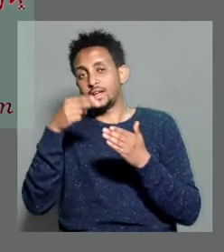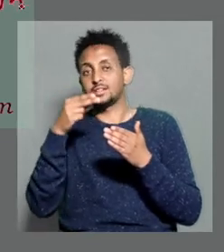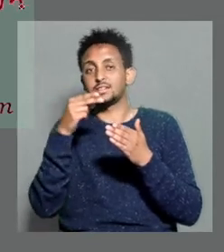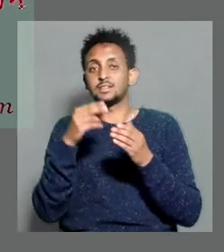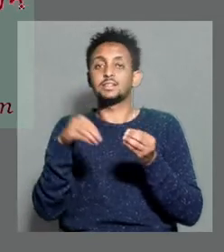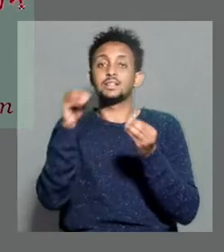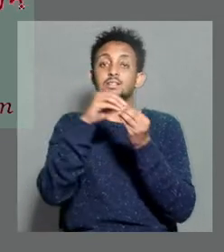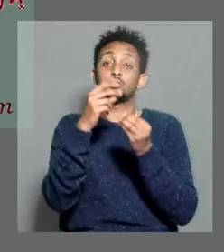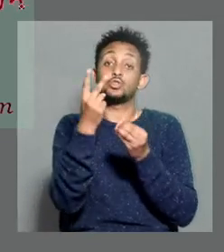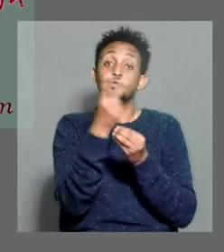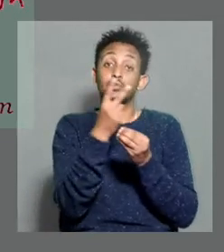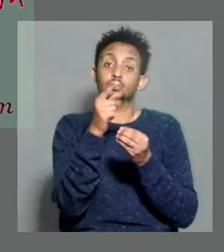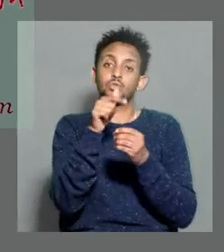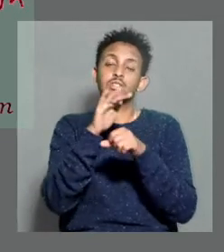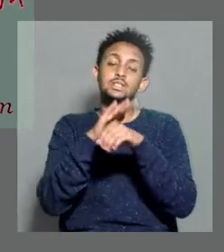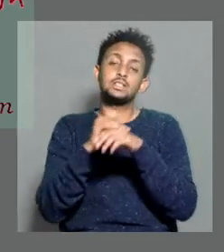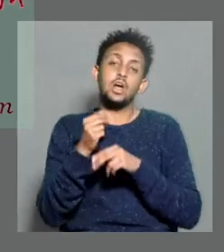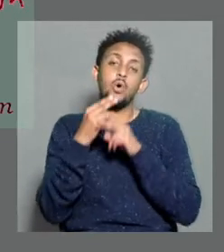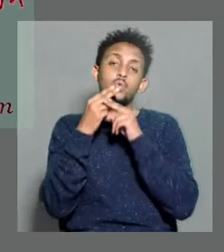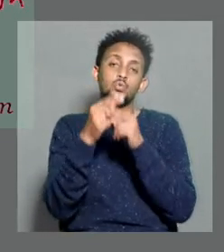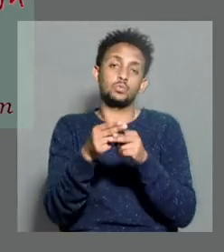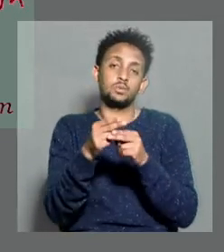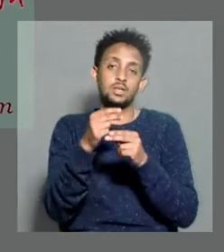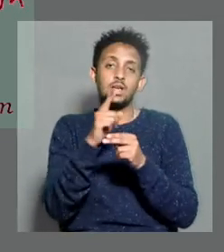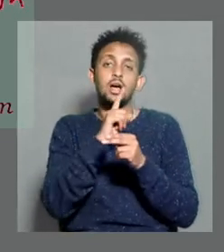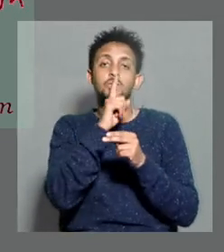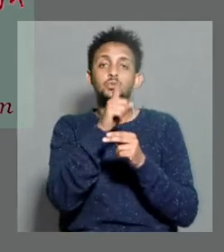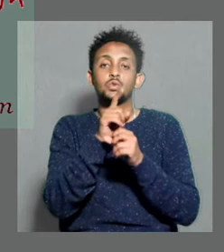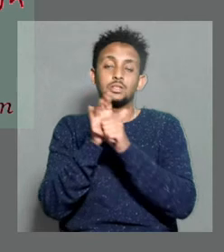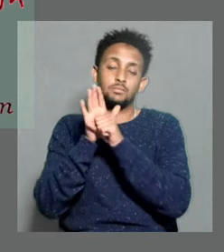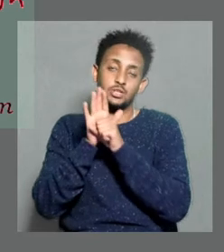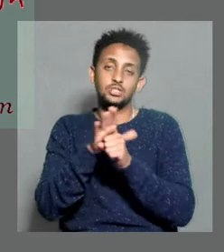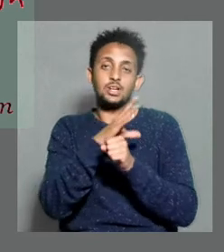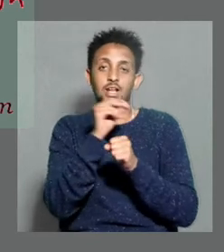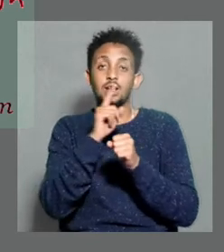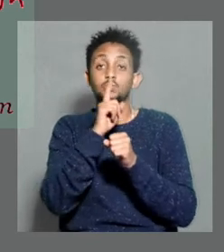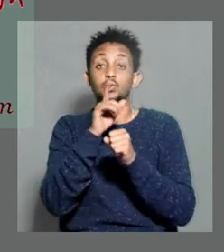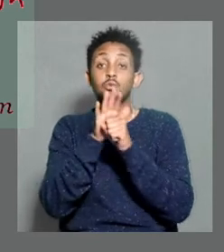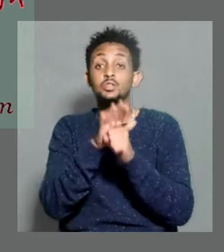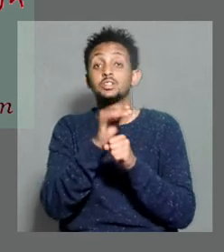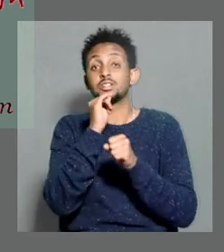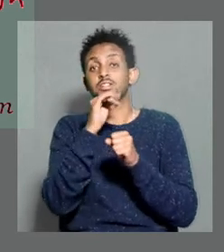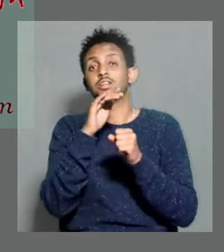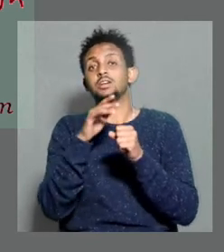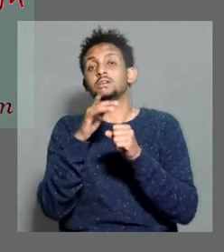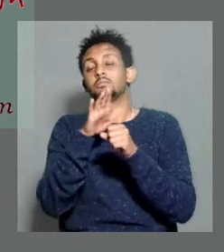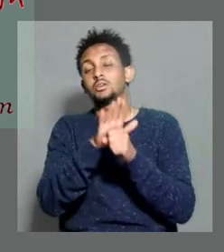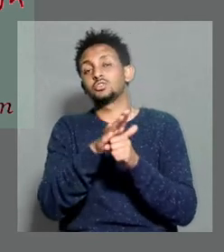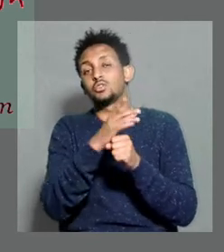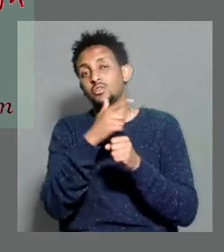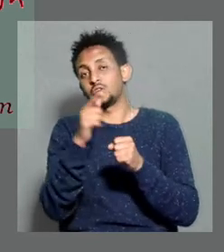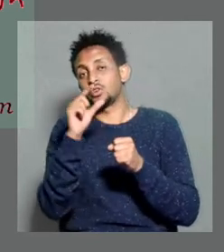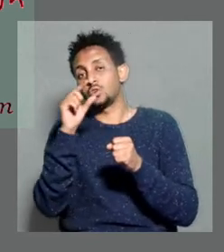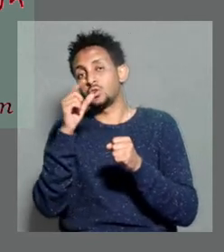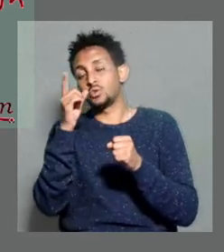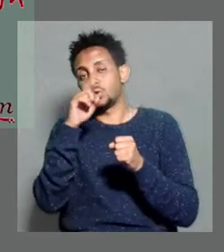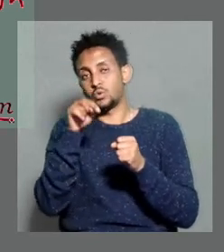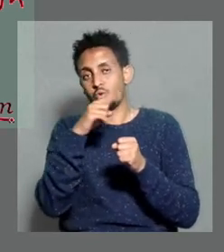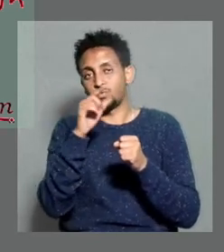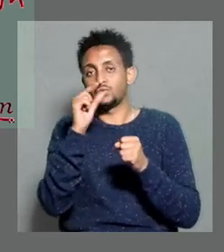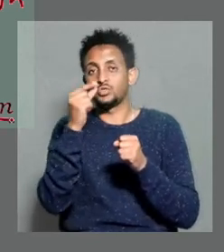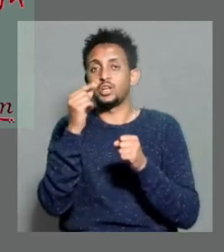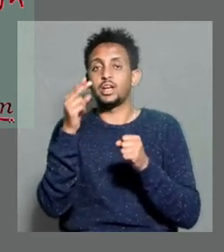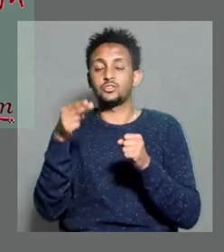The summation of these two is known to be absolute pressure. And absolute pressure is pressure of a liquid, rho gh, and pressure